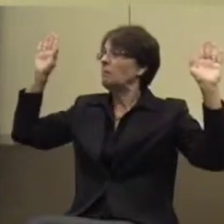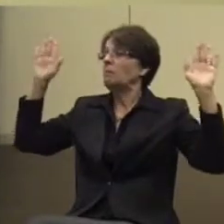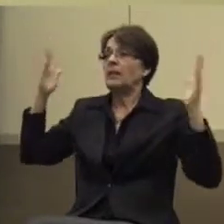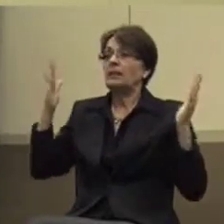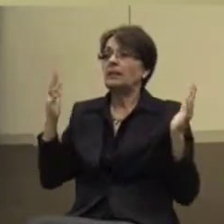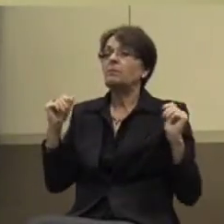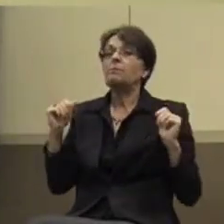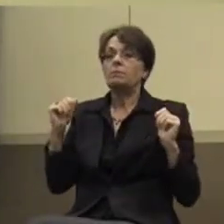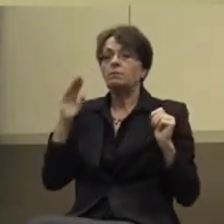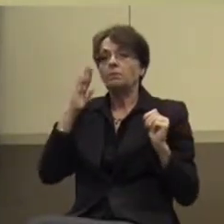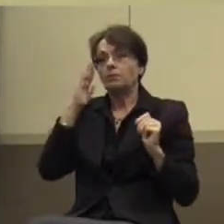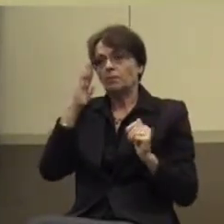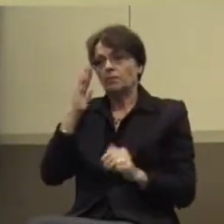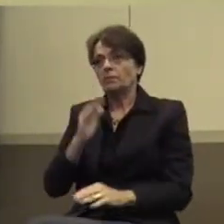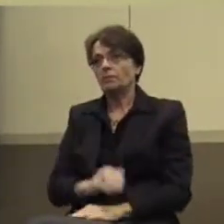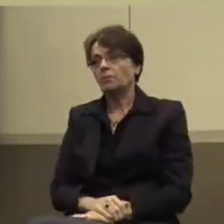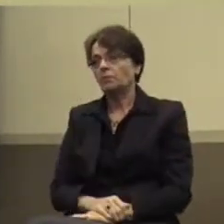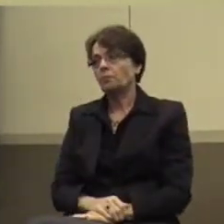Okay.